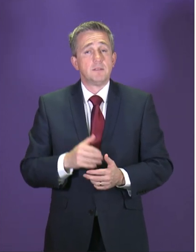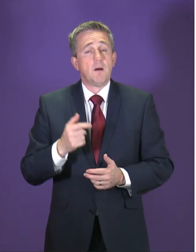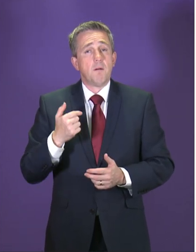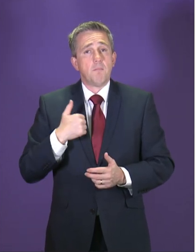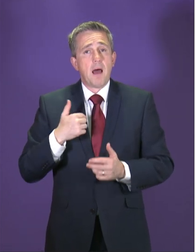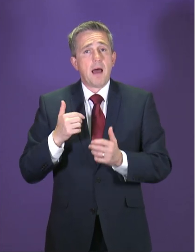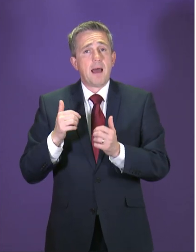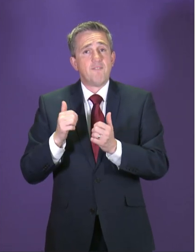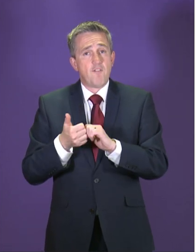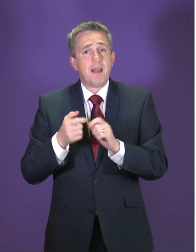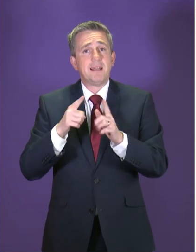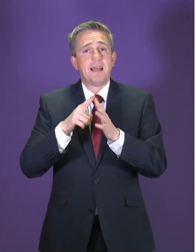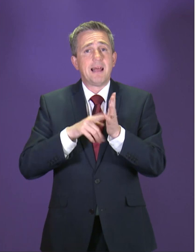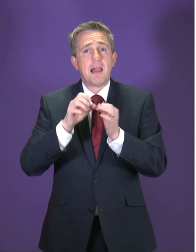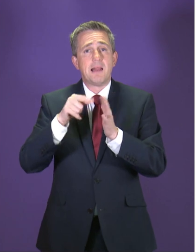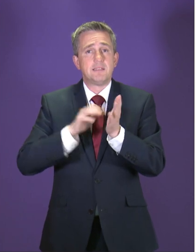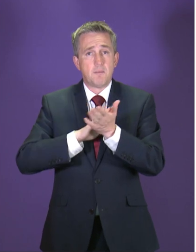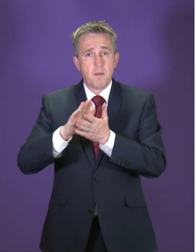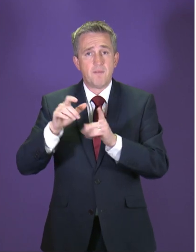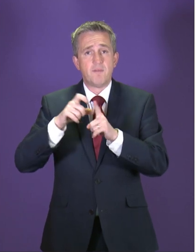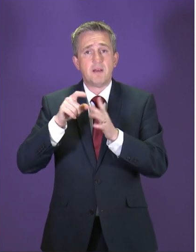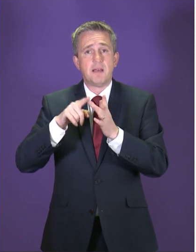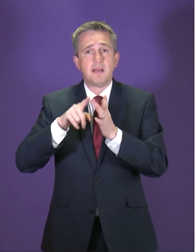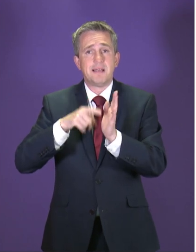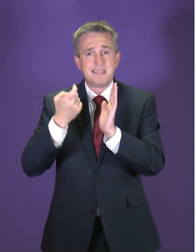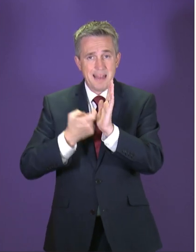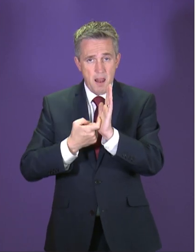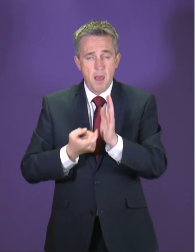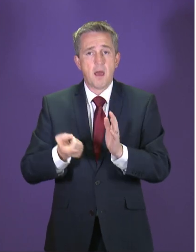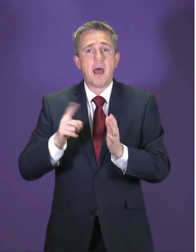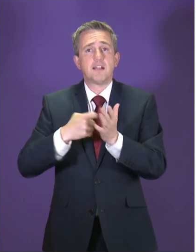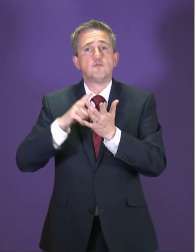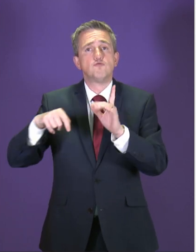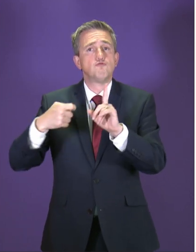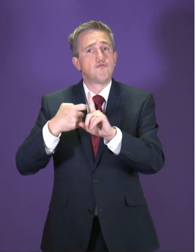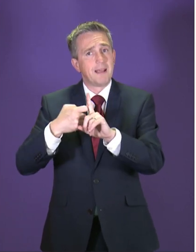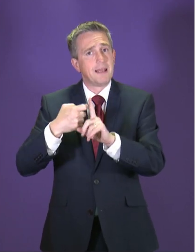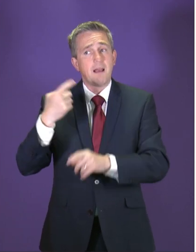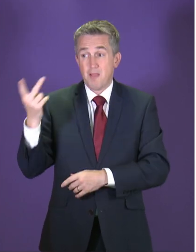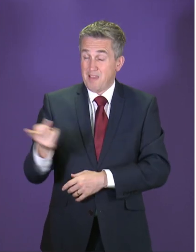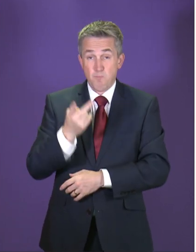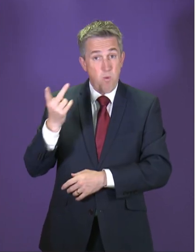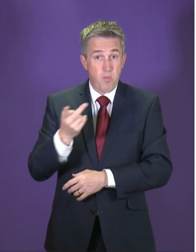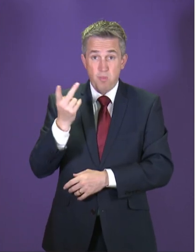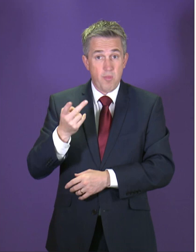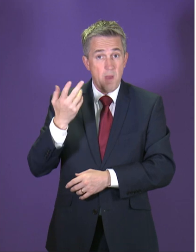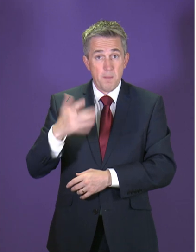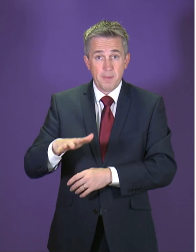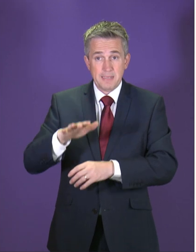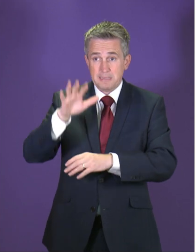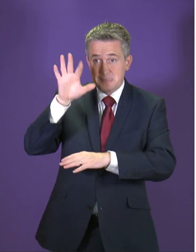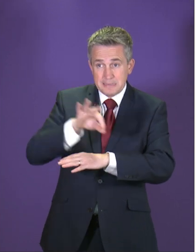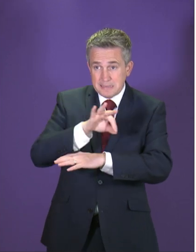my friends Elizabeth Diller and Rick Scafidio, who have been engaged lifelong in